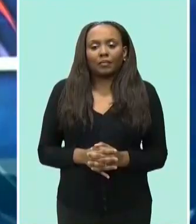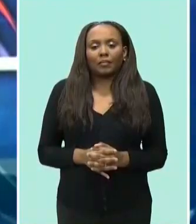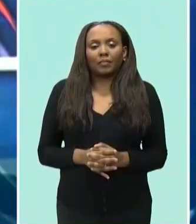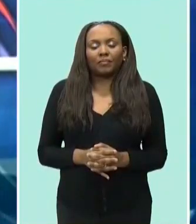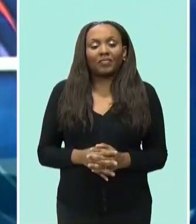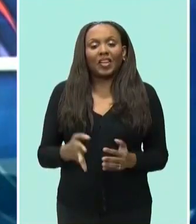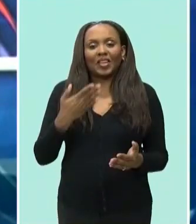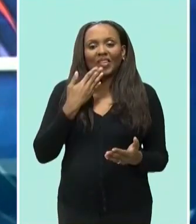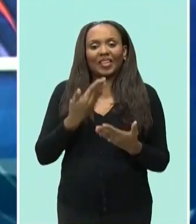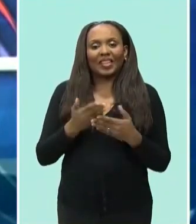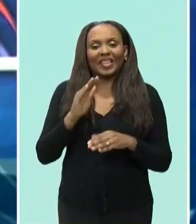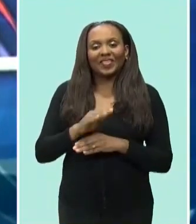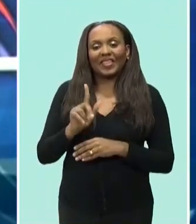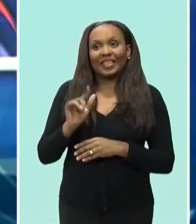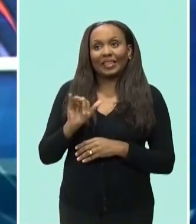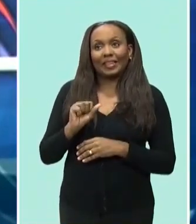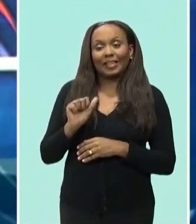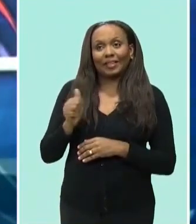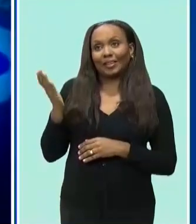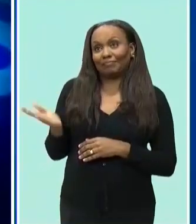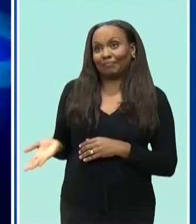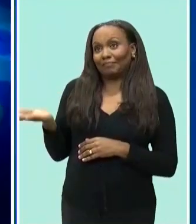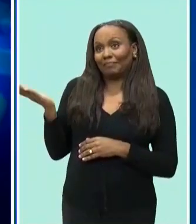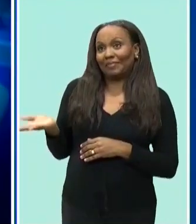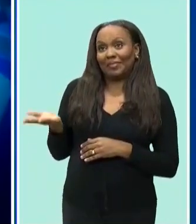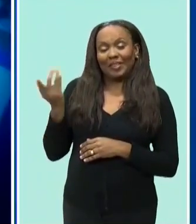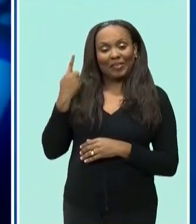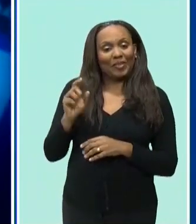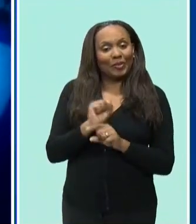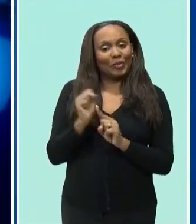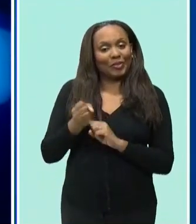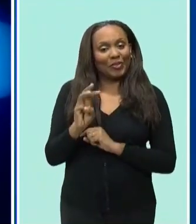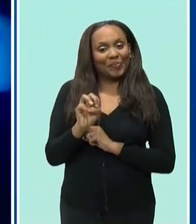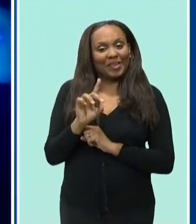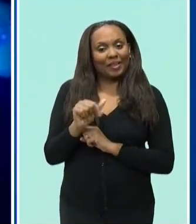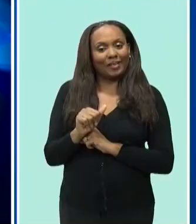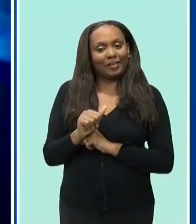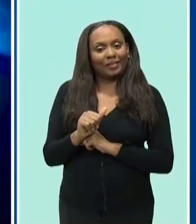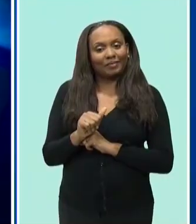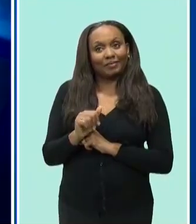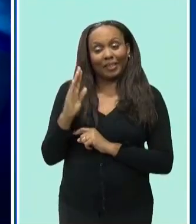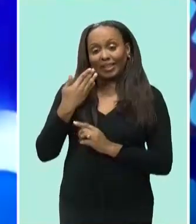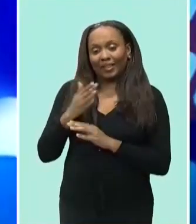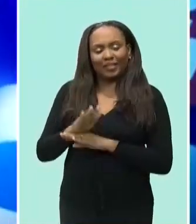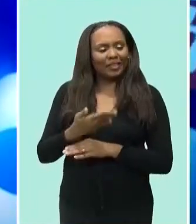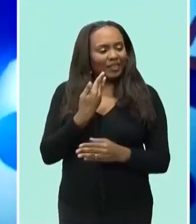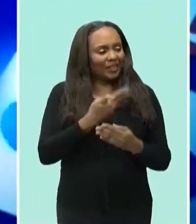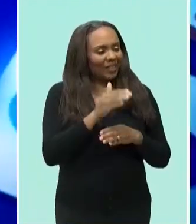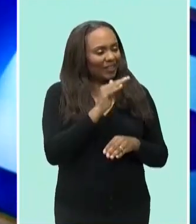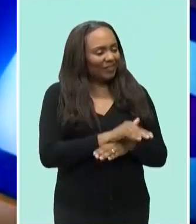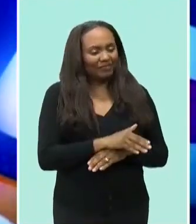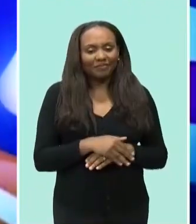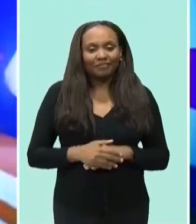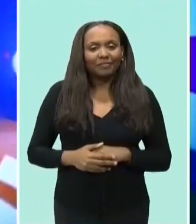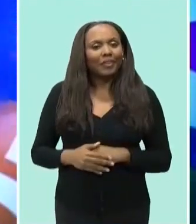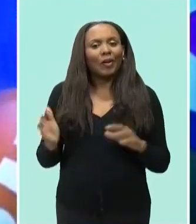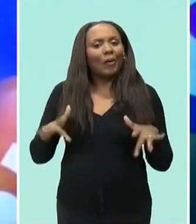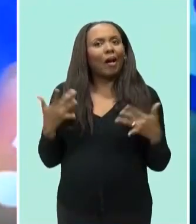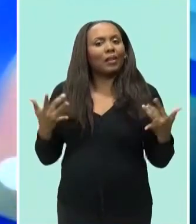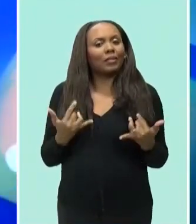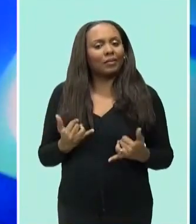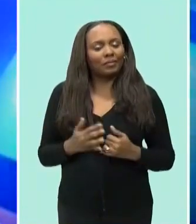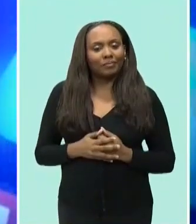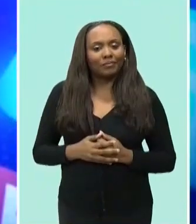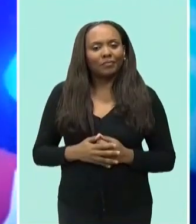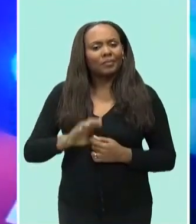And we say good evening now to Lisa Broom, who is in our social media corner. Hi, good evening, Lisa. So here's what's trending today. The